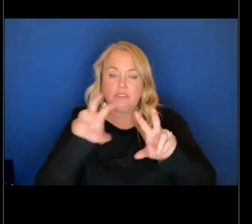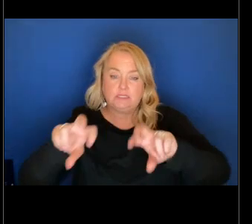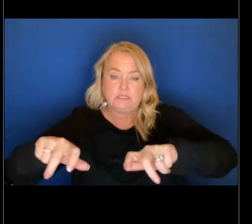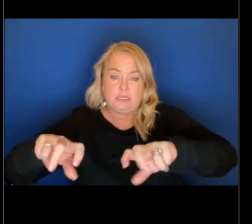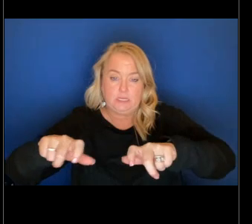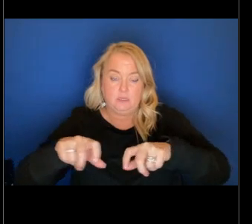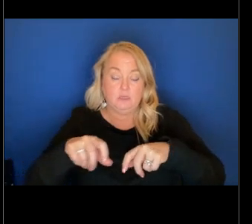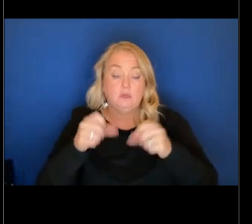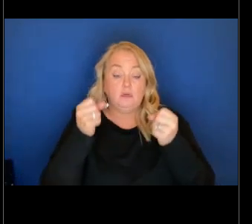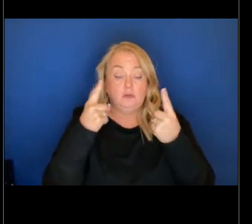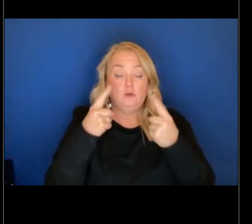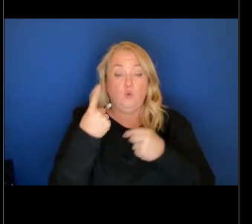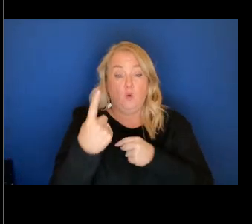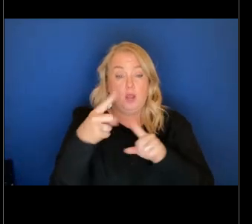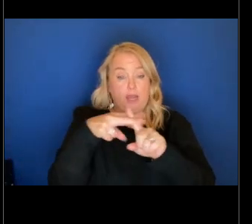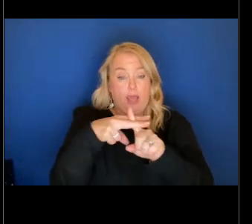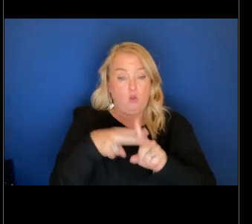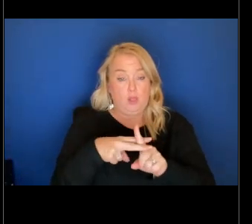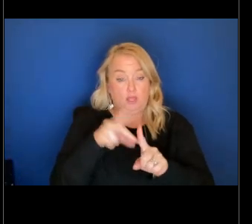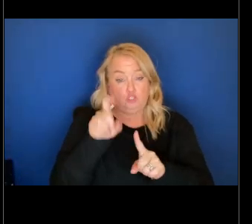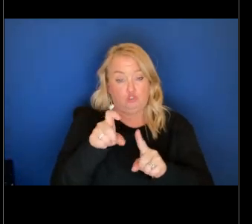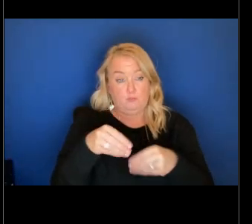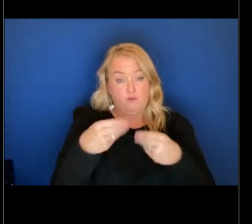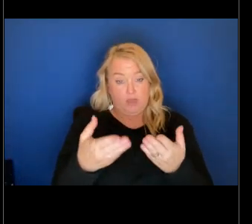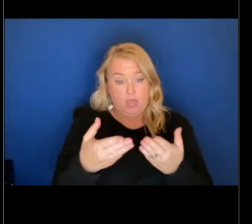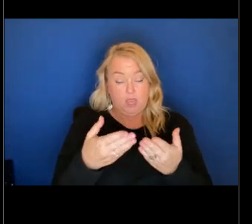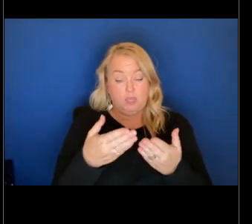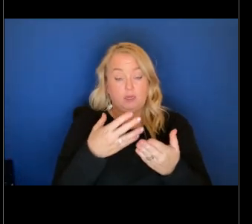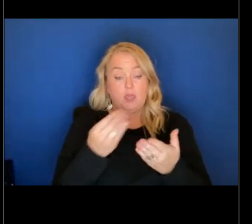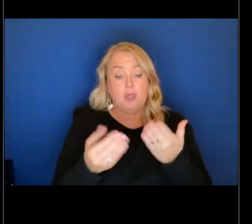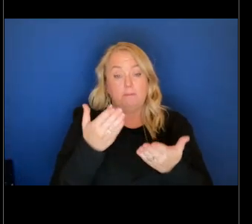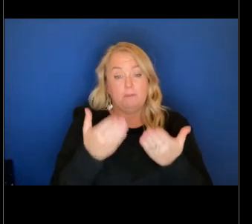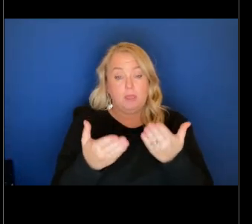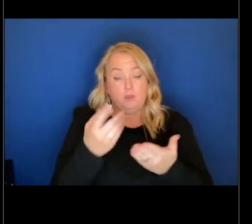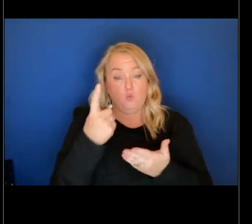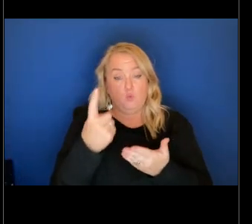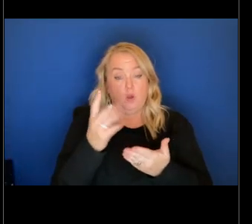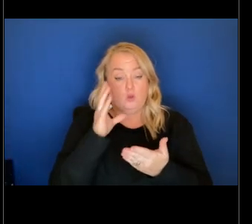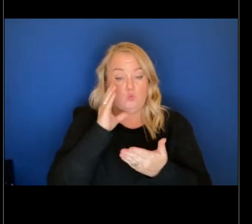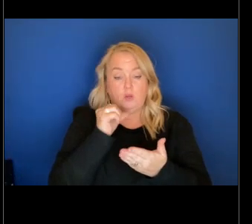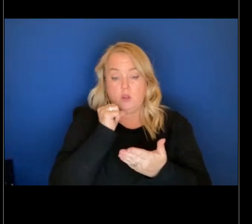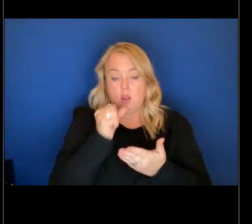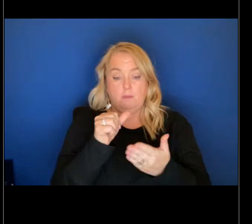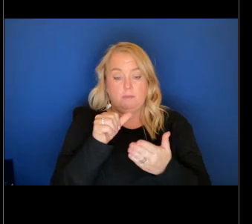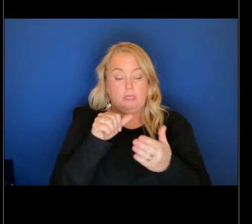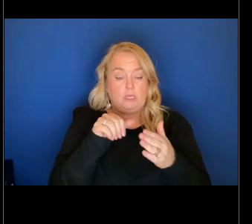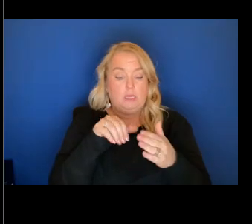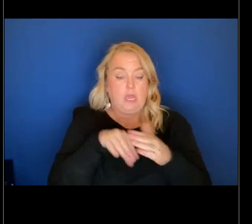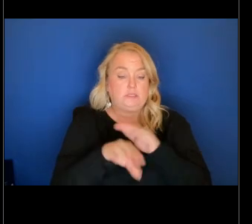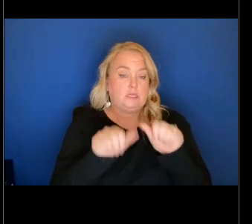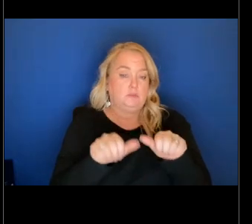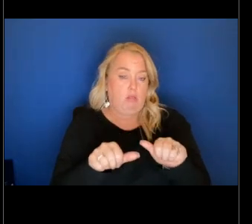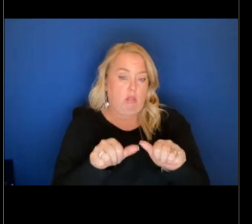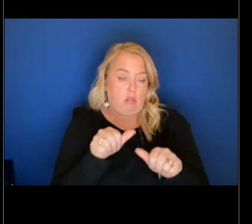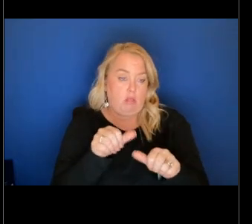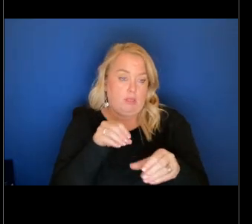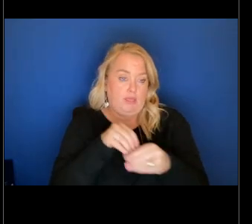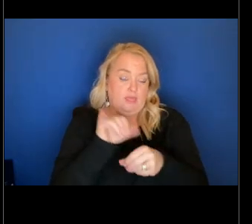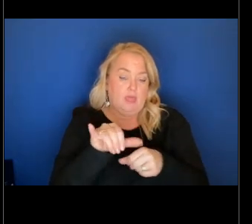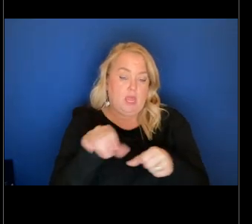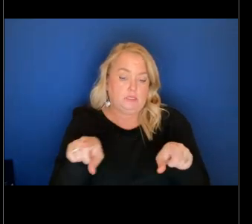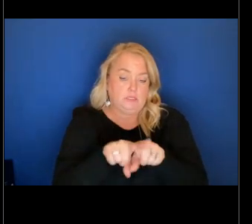one outlet should be provided, and potentially one outlet might not be within accessible reach ranges within that same